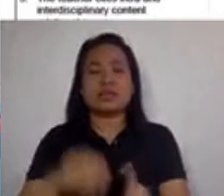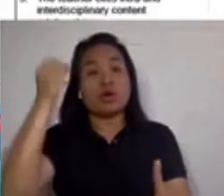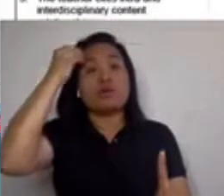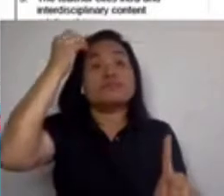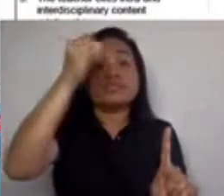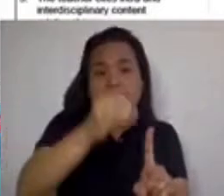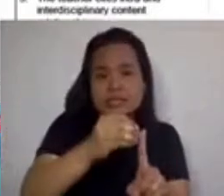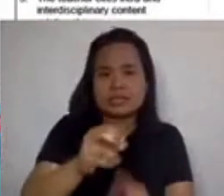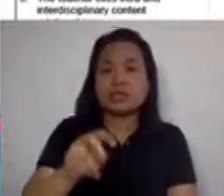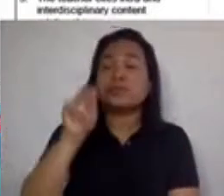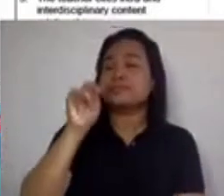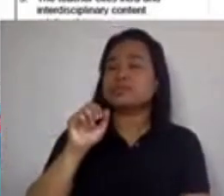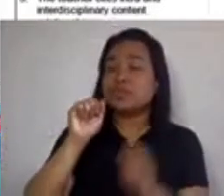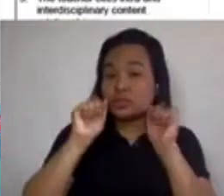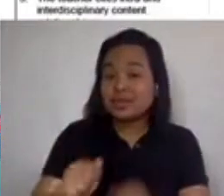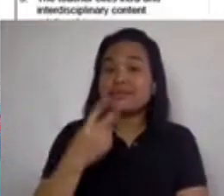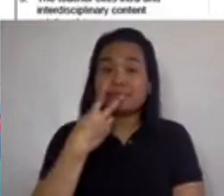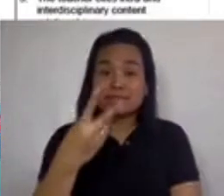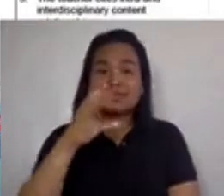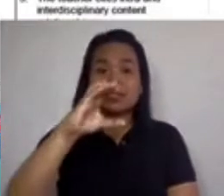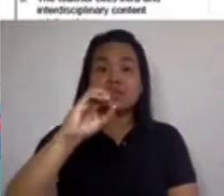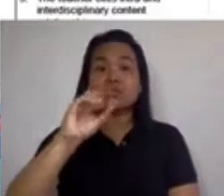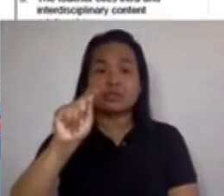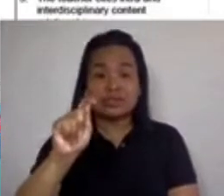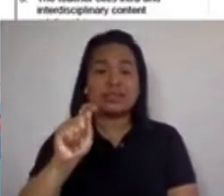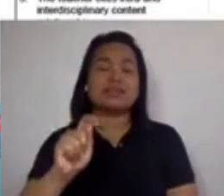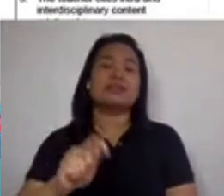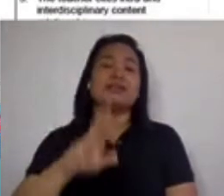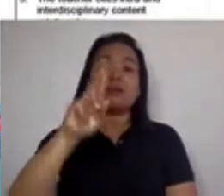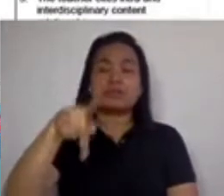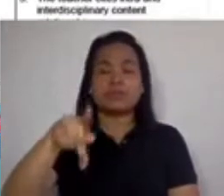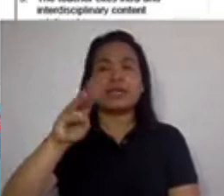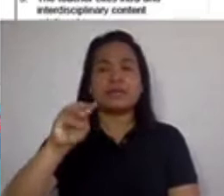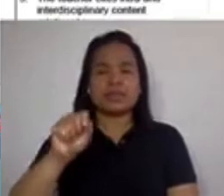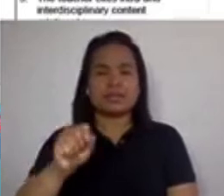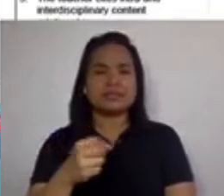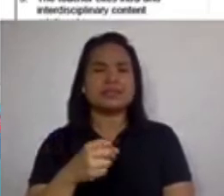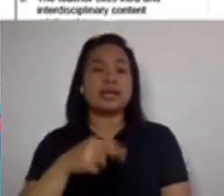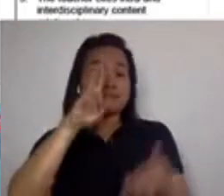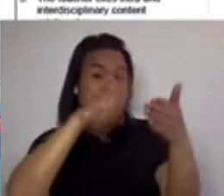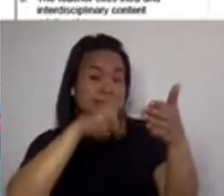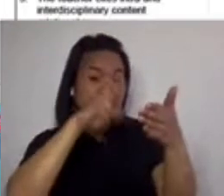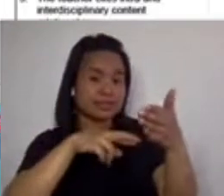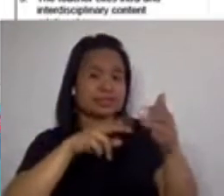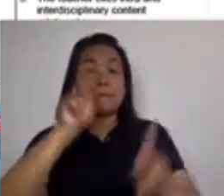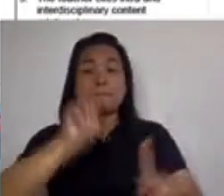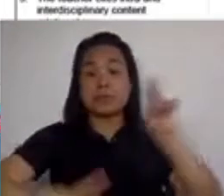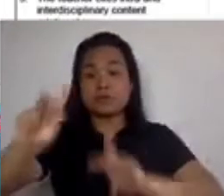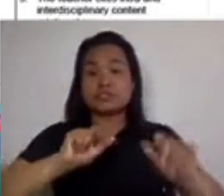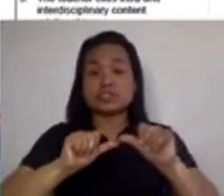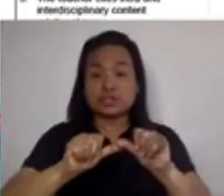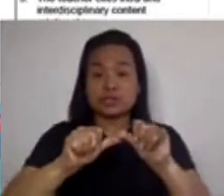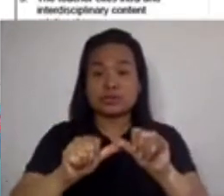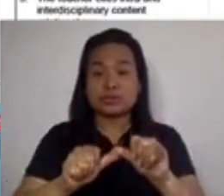our COT RPMS rubric and view the performance continuum that we have here on the screen. In